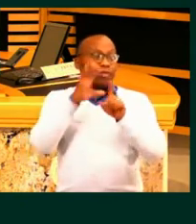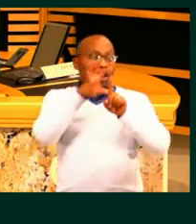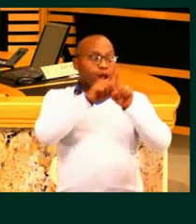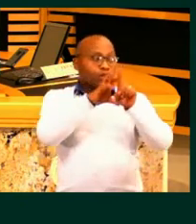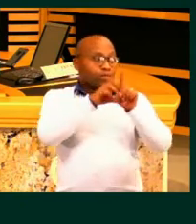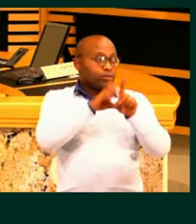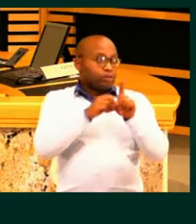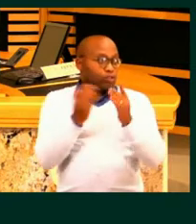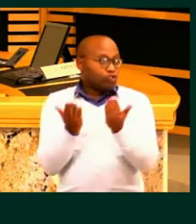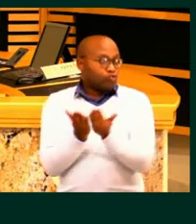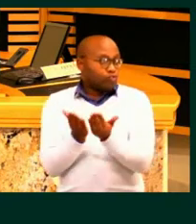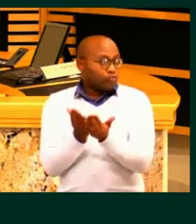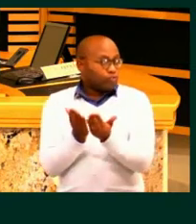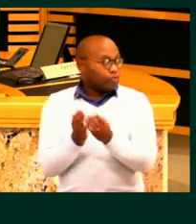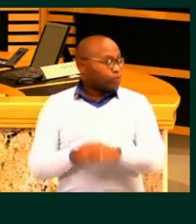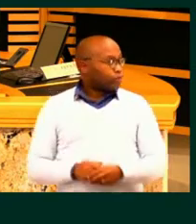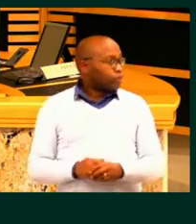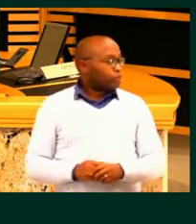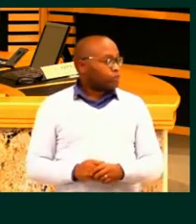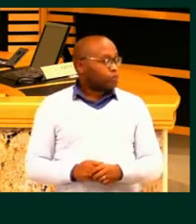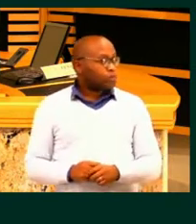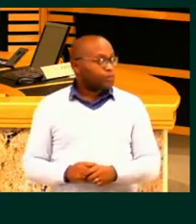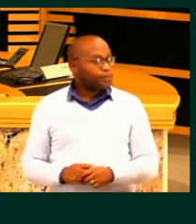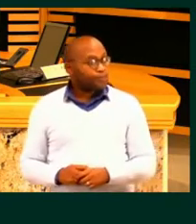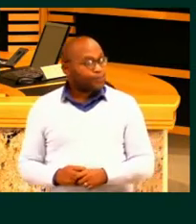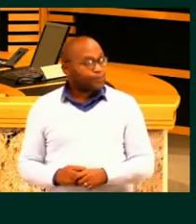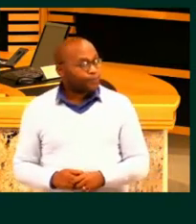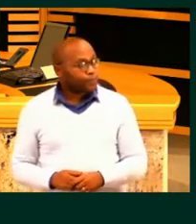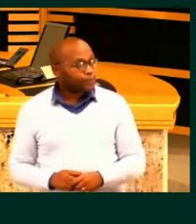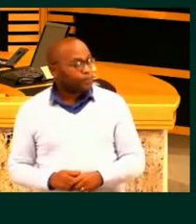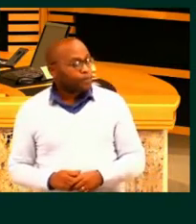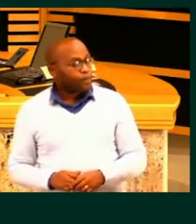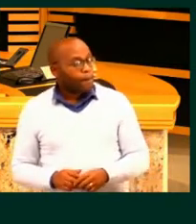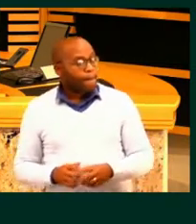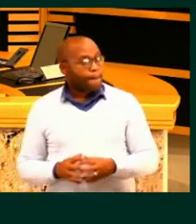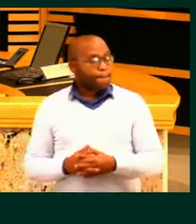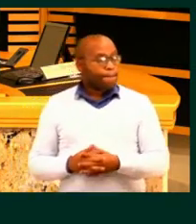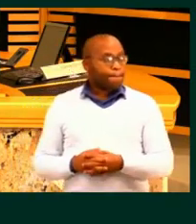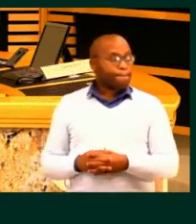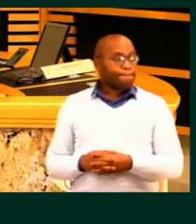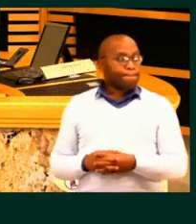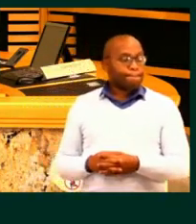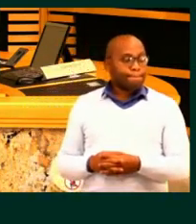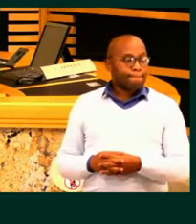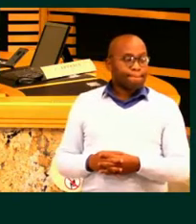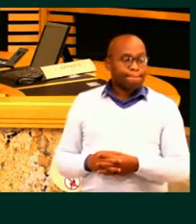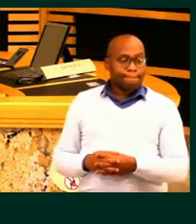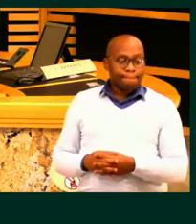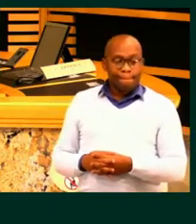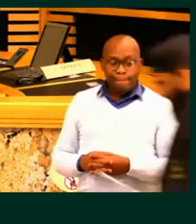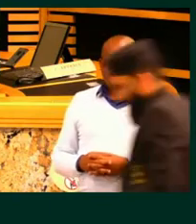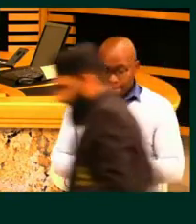honorable member honorable kasim please take your 10